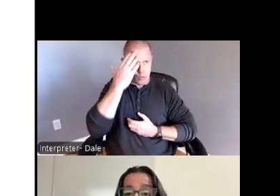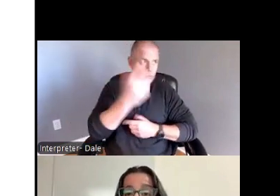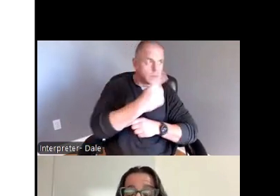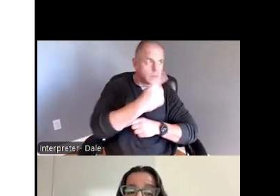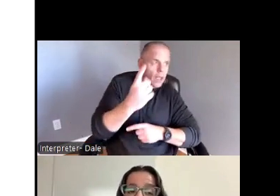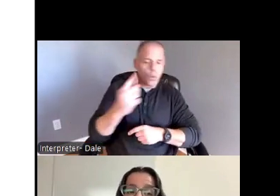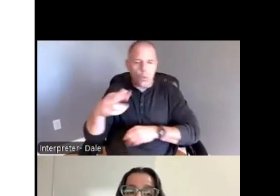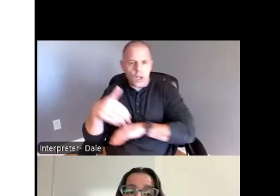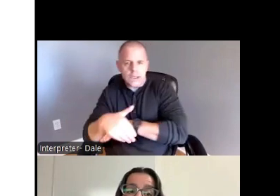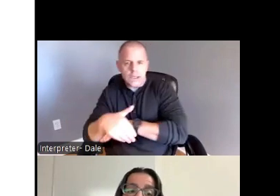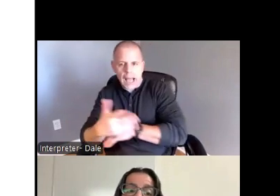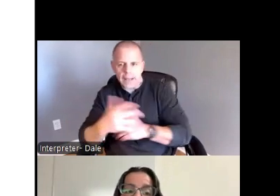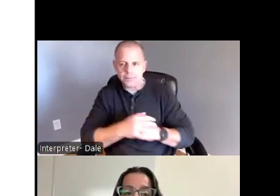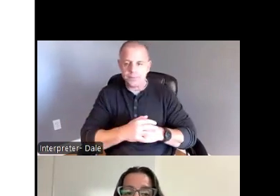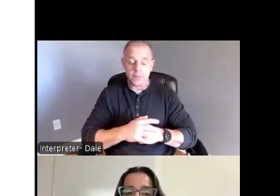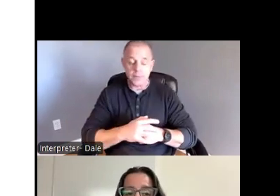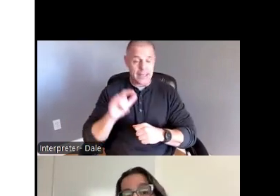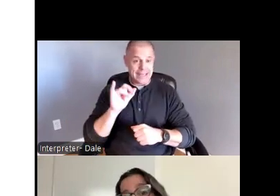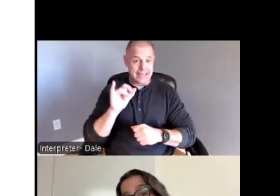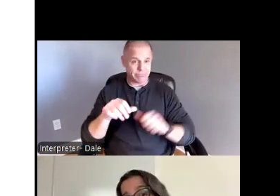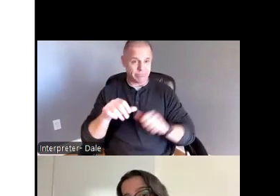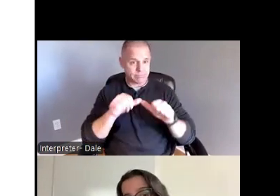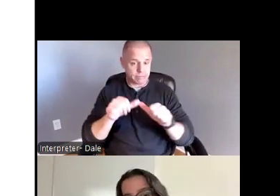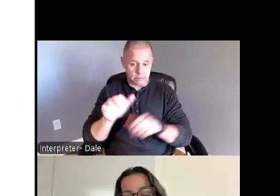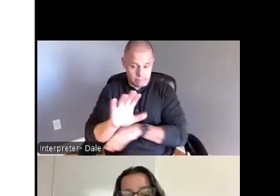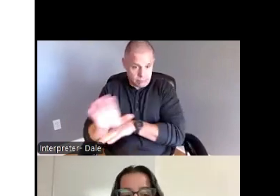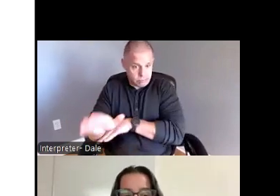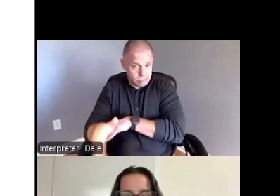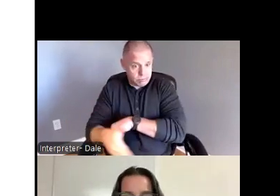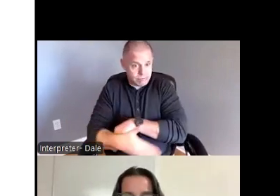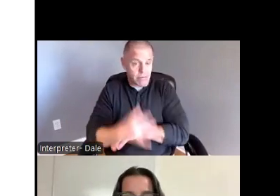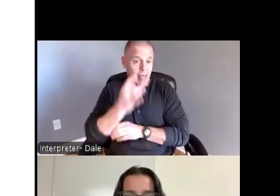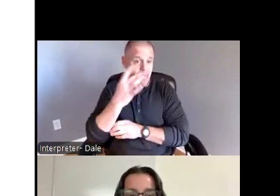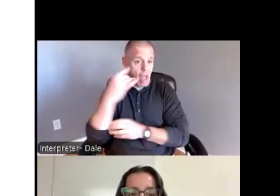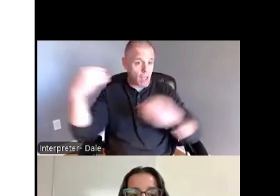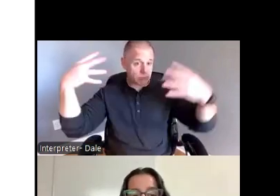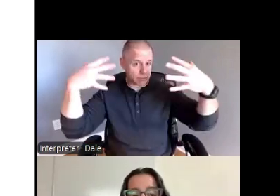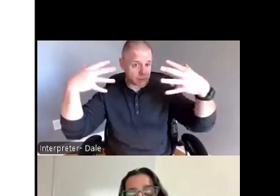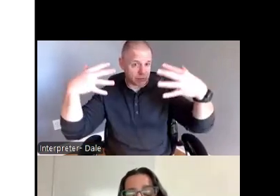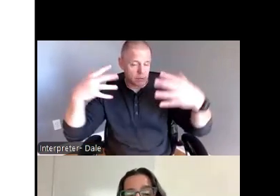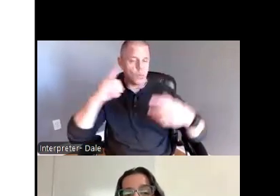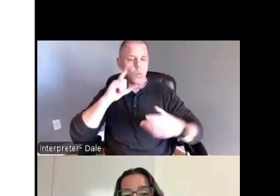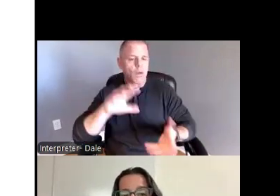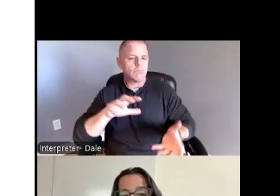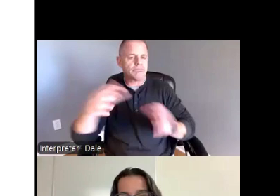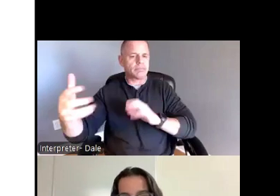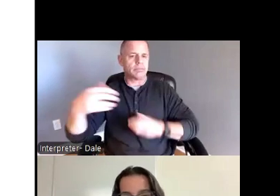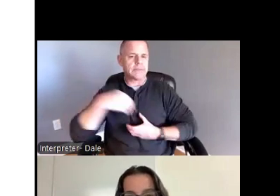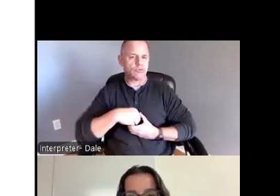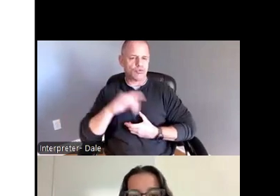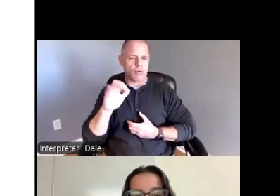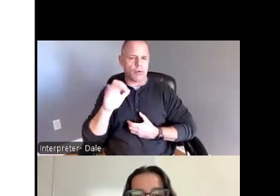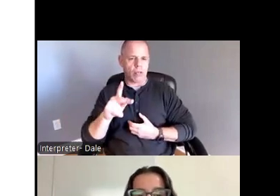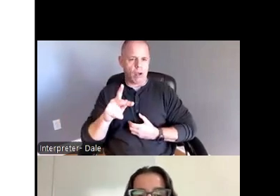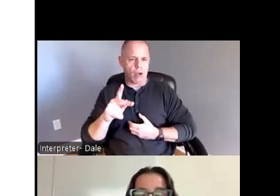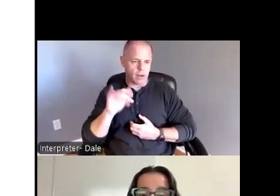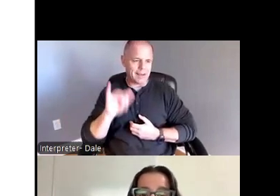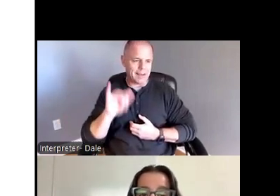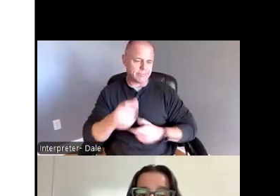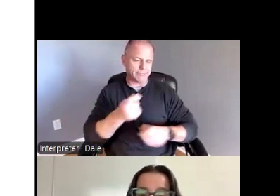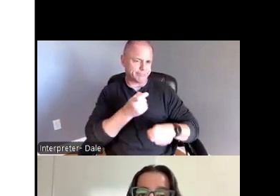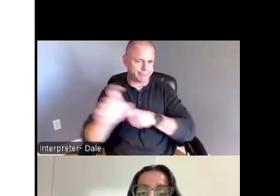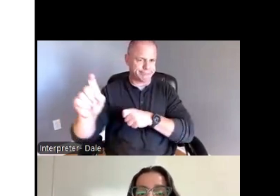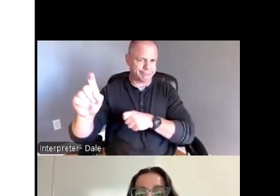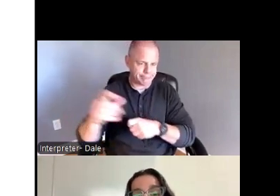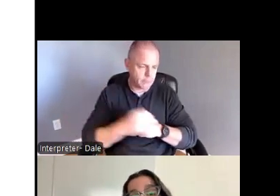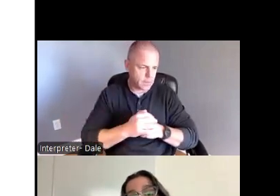if we are exposed to light at night, we are kind of tricking our internal clocks, and this can lead to circadian disruption. A